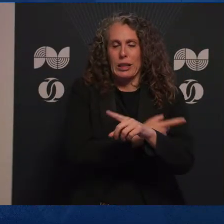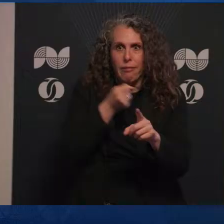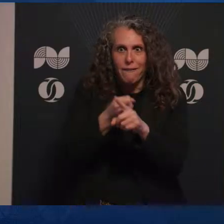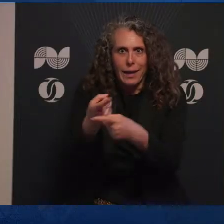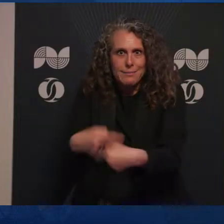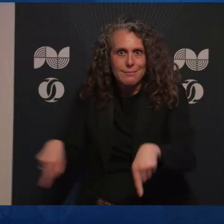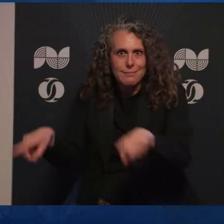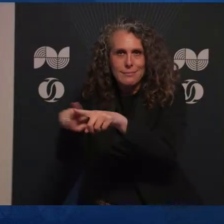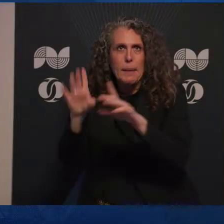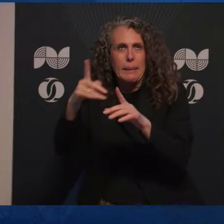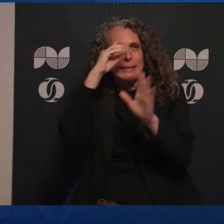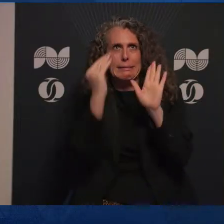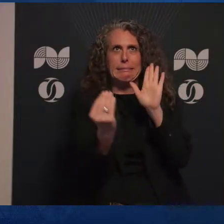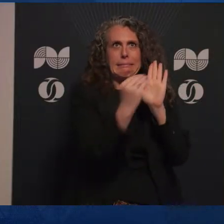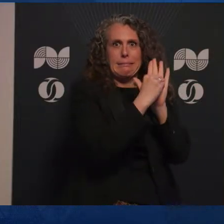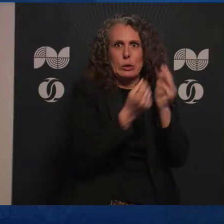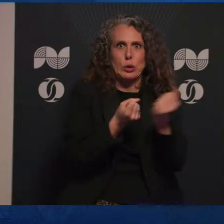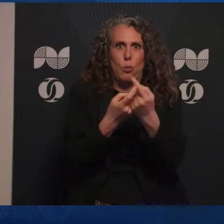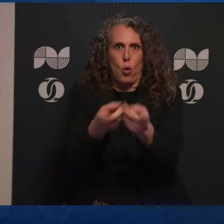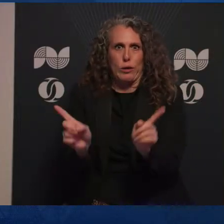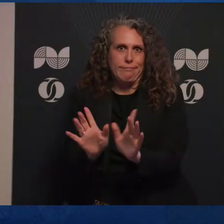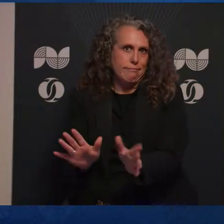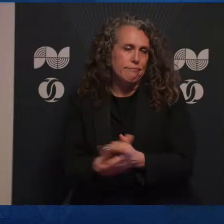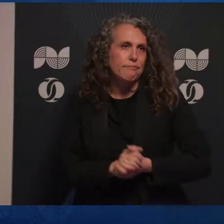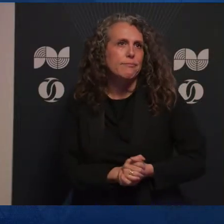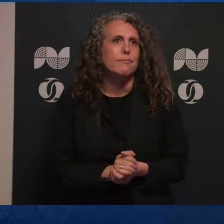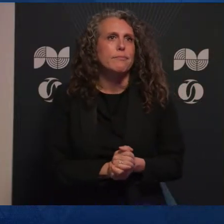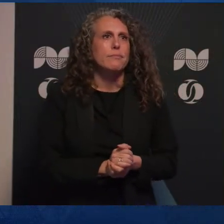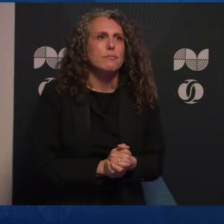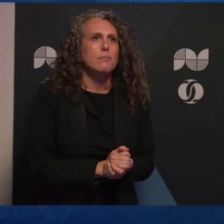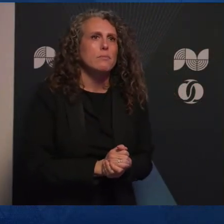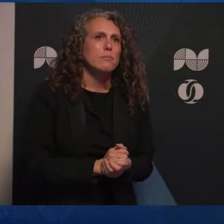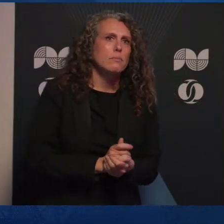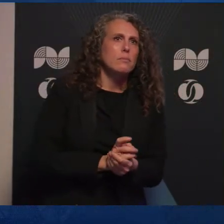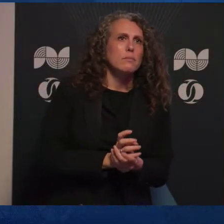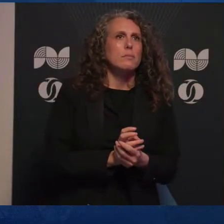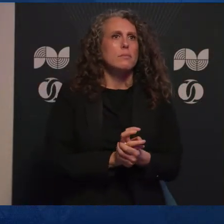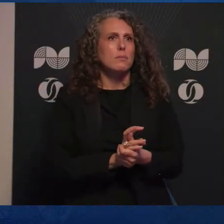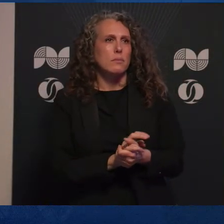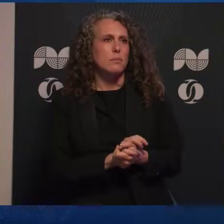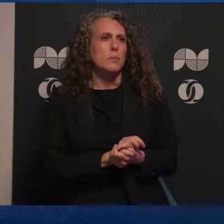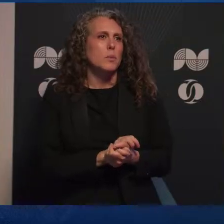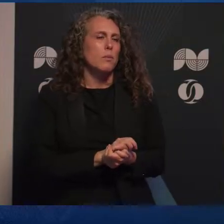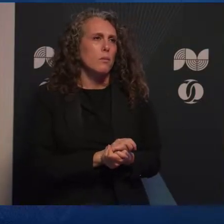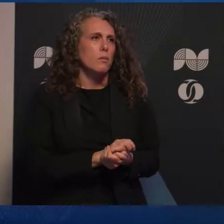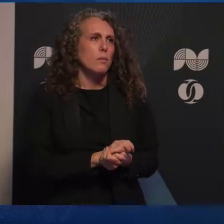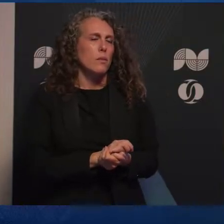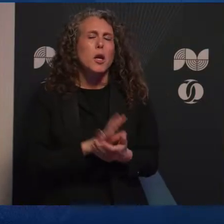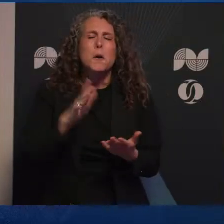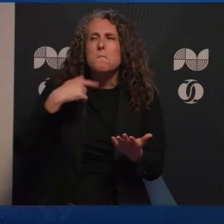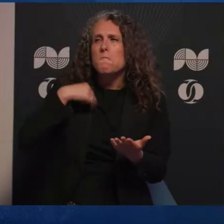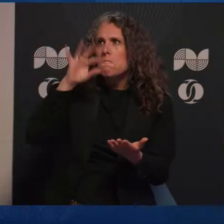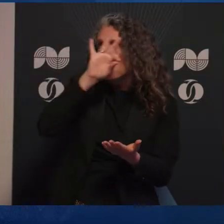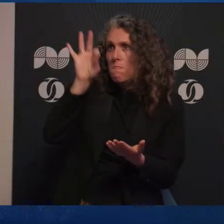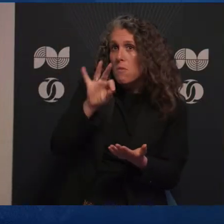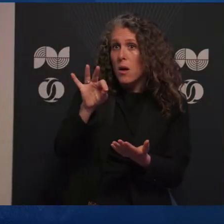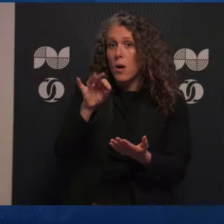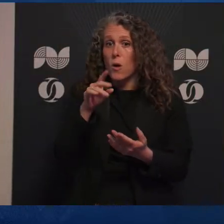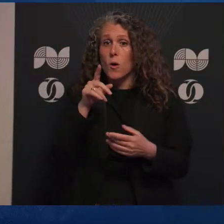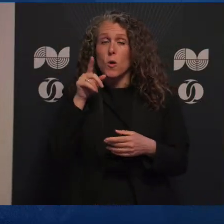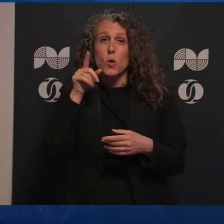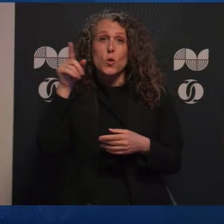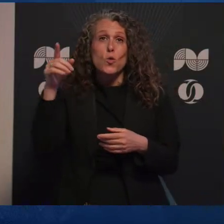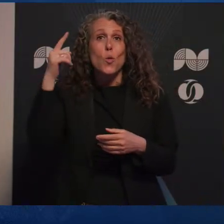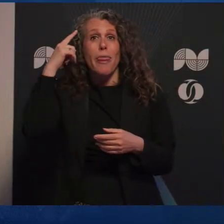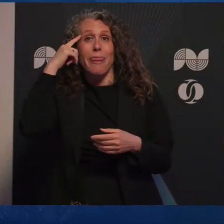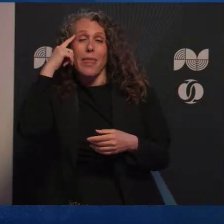you, for an organisation like yours, do you have any concerns that where you operate in this area, you might be distorting markets, you might